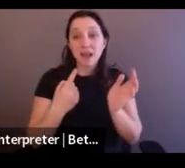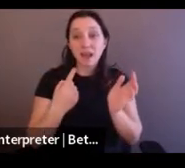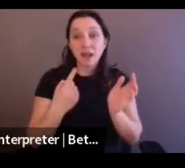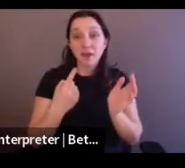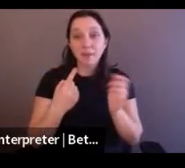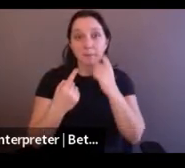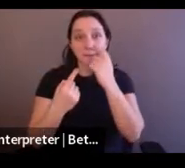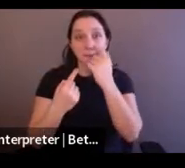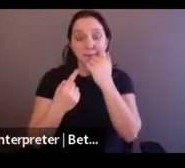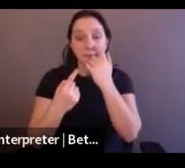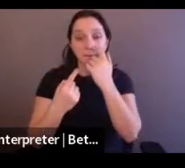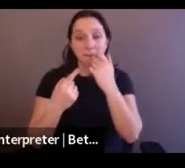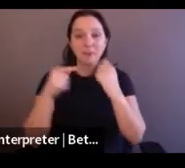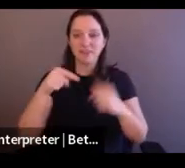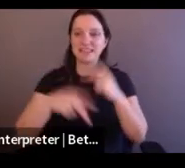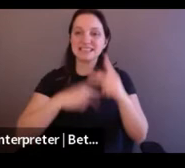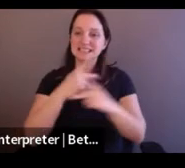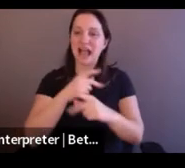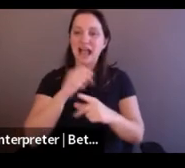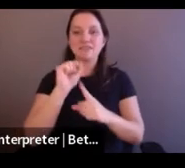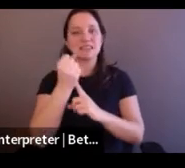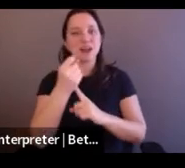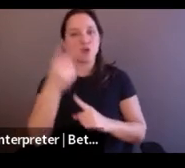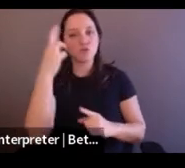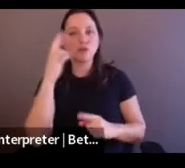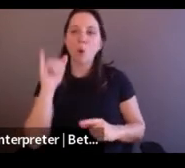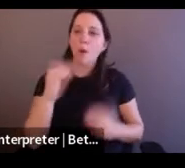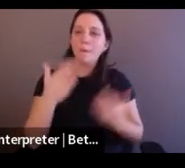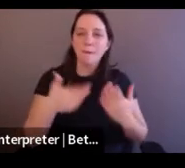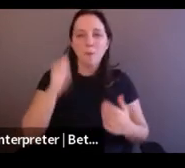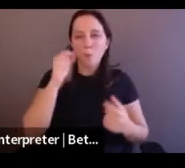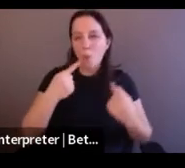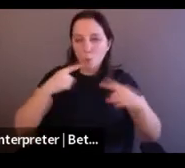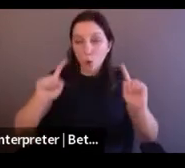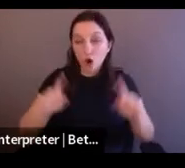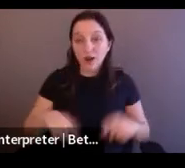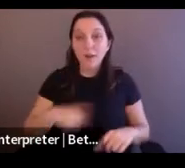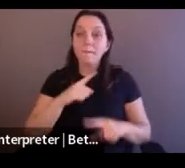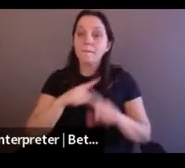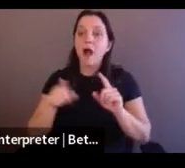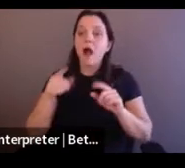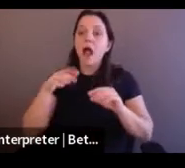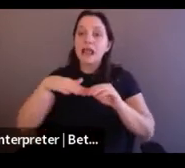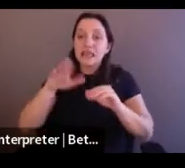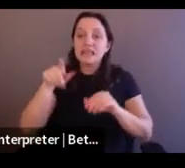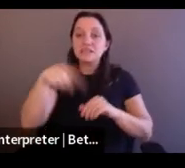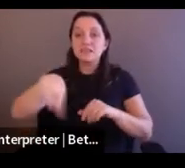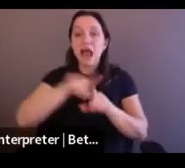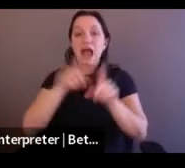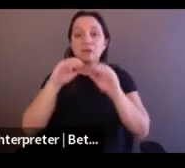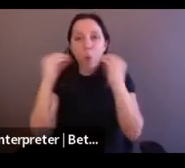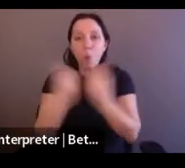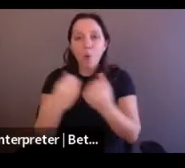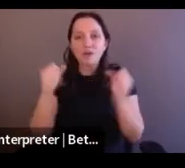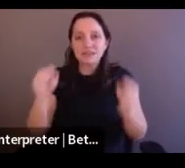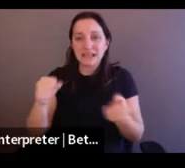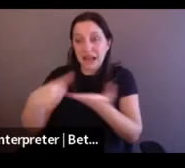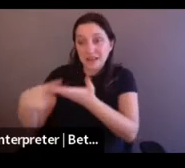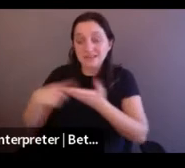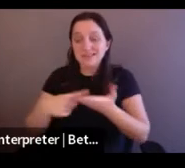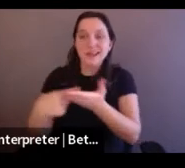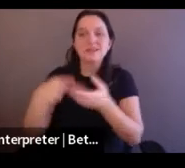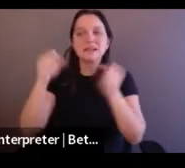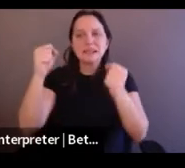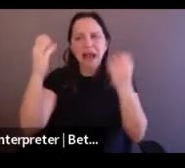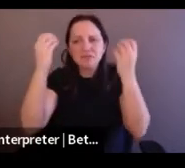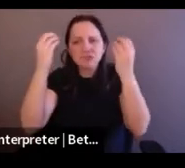this exact sort of scenario may not work, but, you know, just having that conversation internally as an organization is a really critical first step.